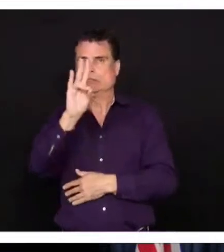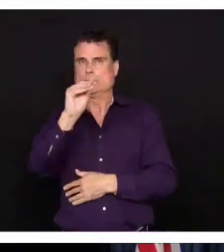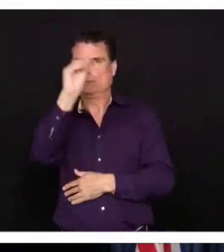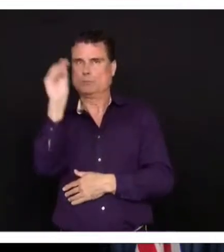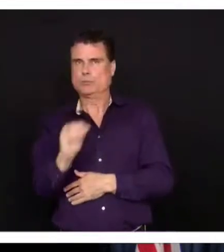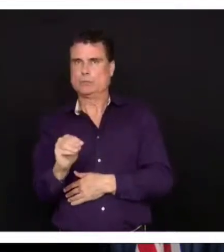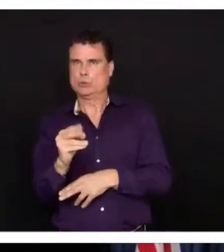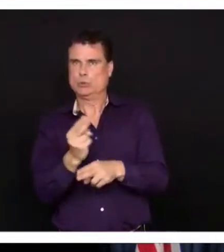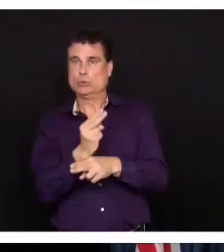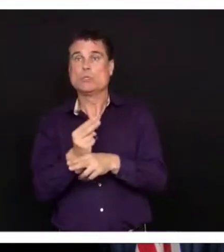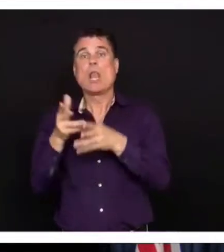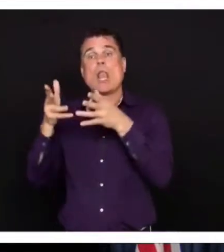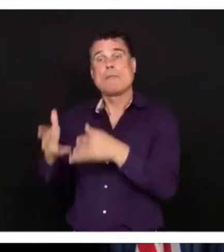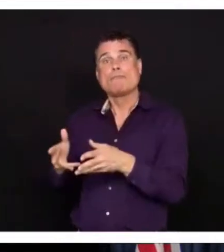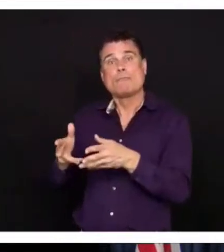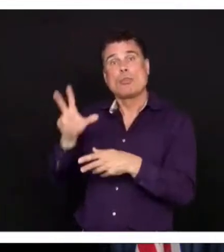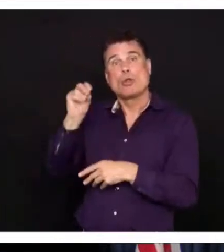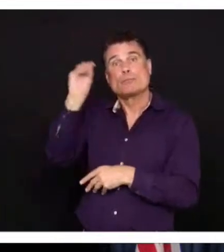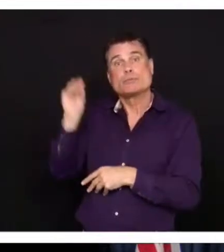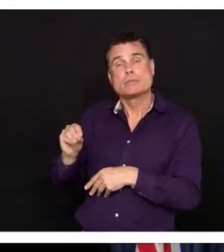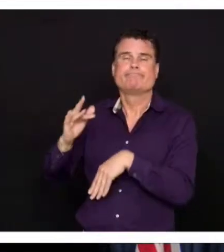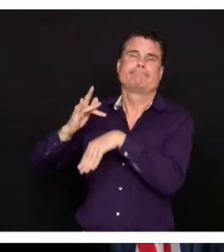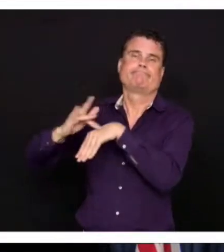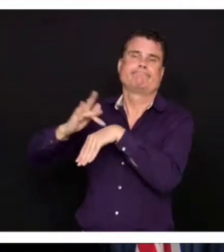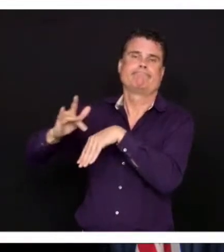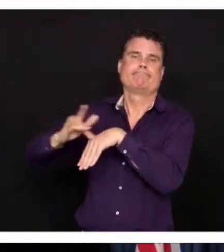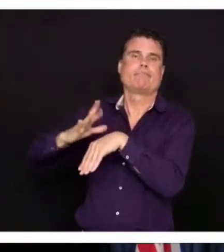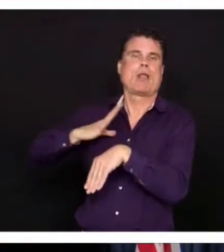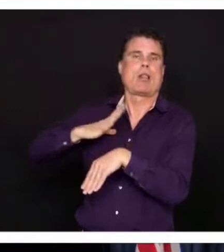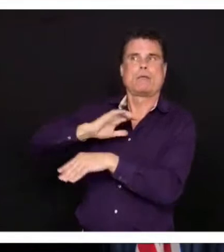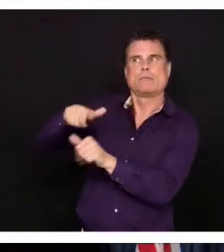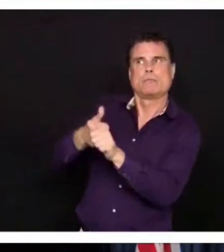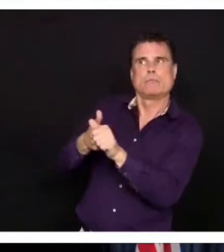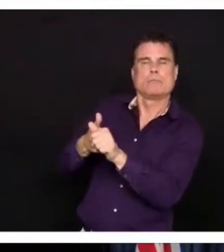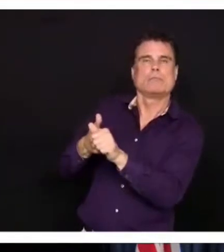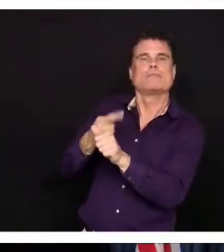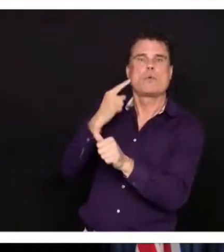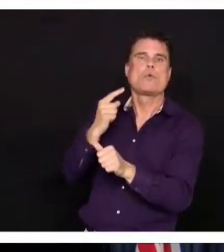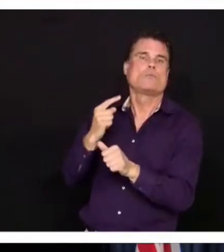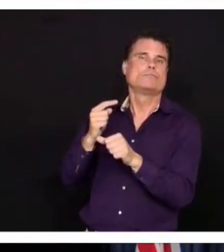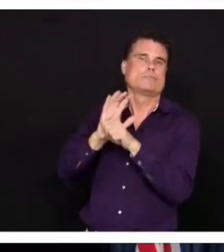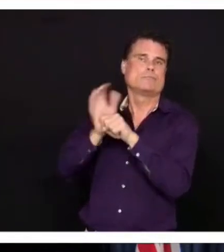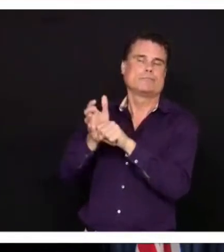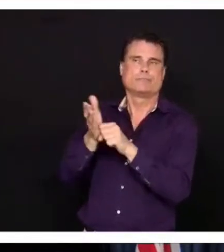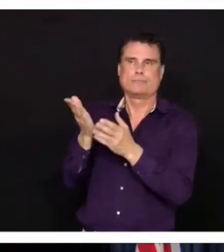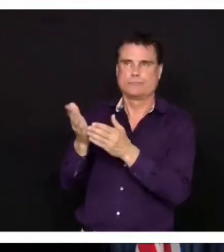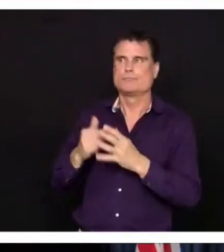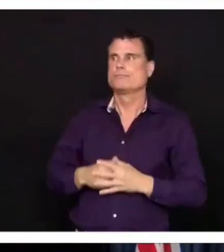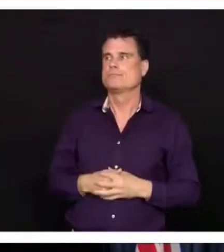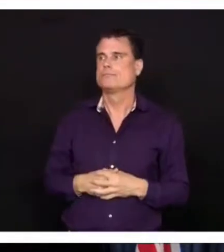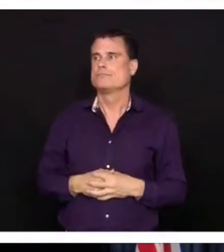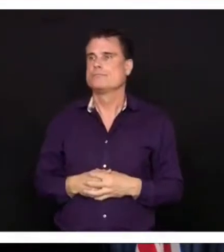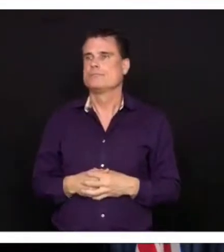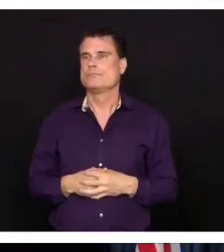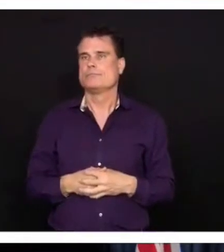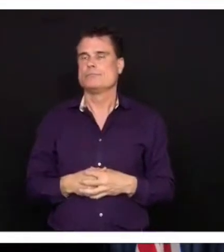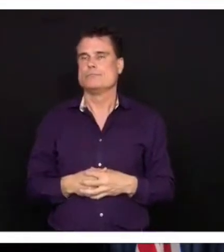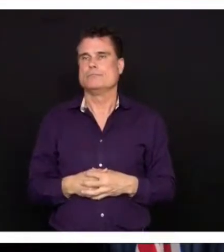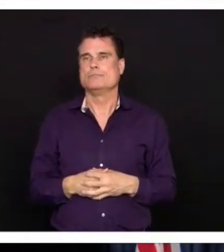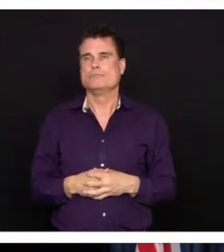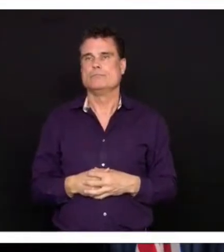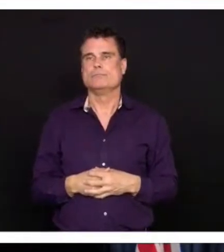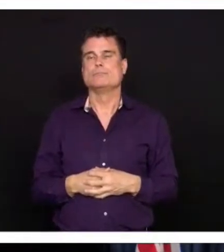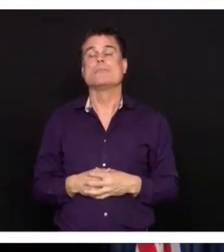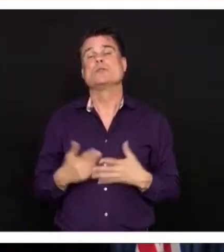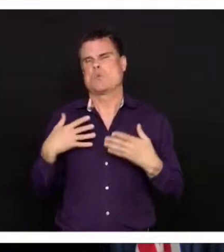mention that obviously, for all those people who have been waiting for non-urgent elective surgeries, these are critical things that